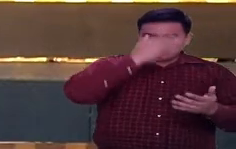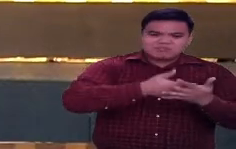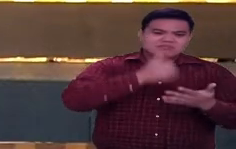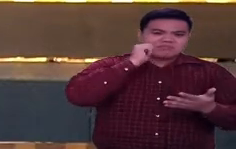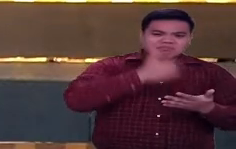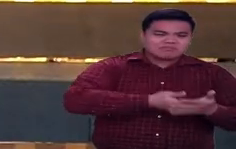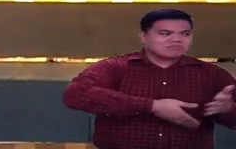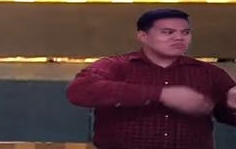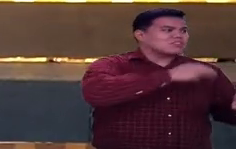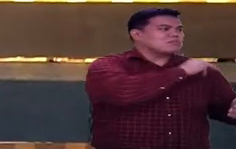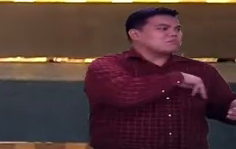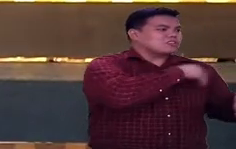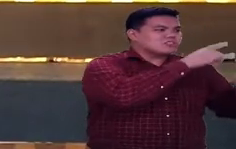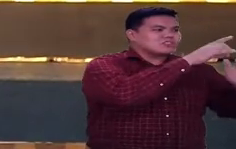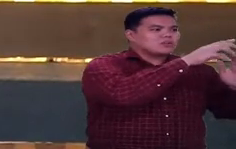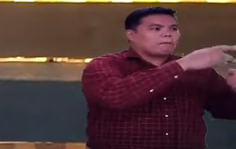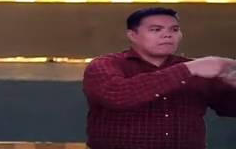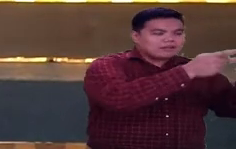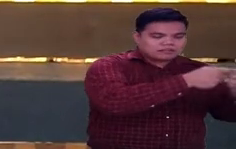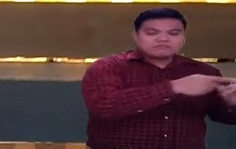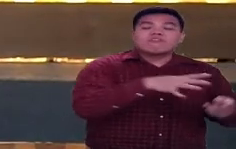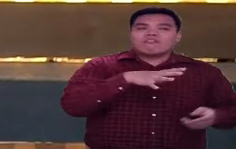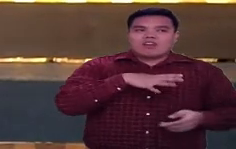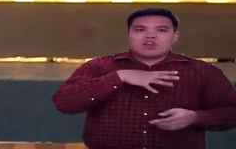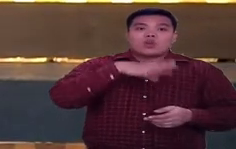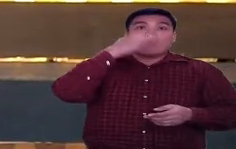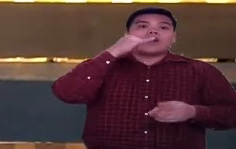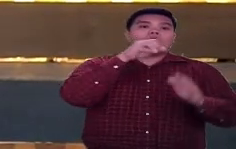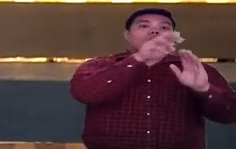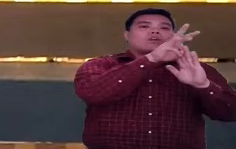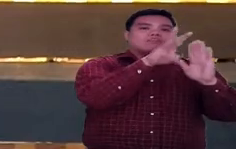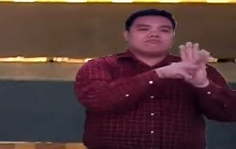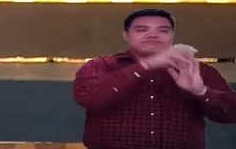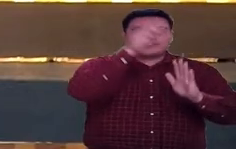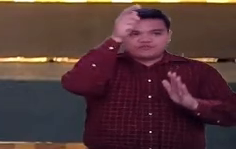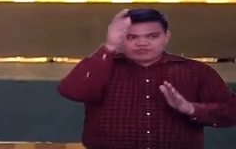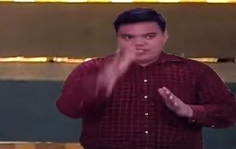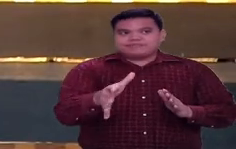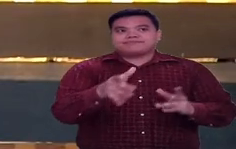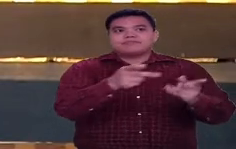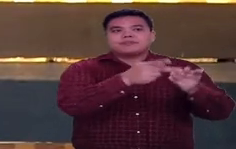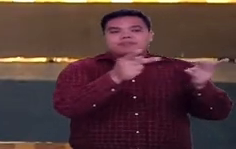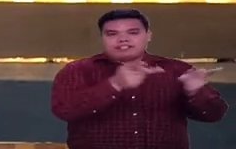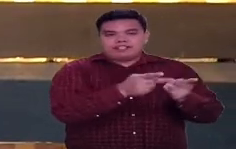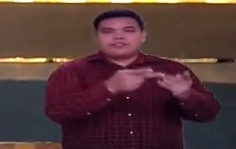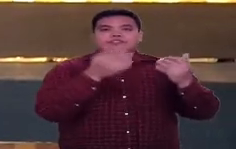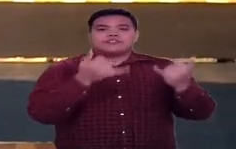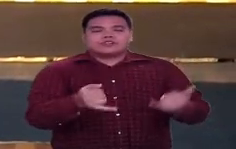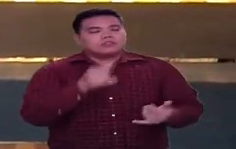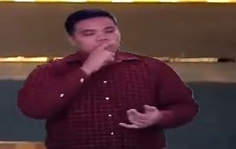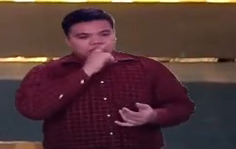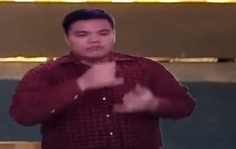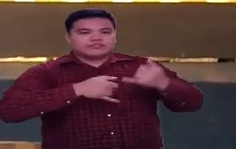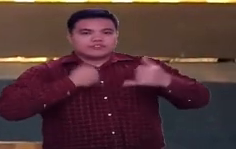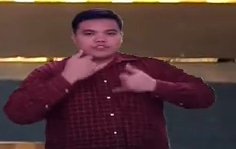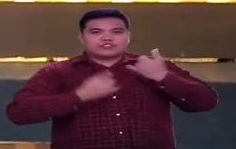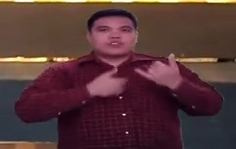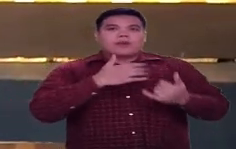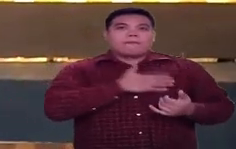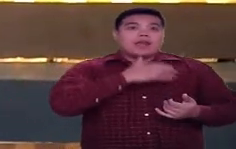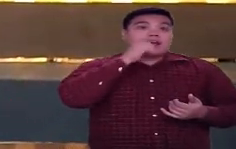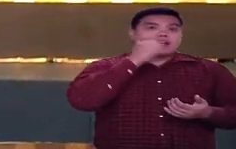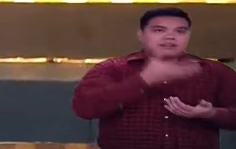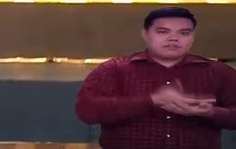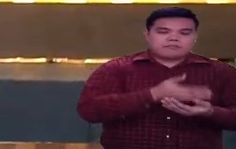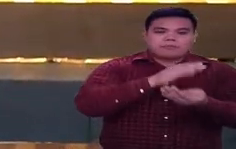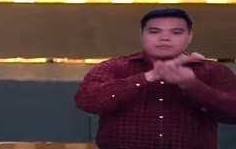better that she is in the will of God. And so we heard about that last night, and so it's a joy that my daughter is